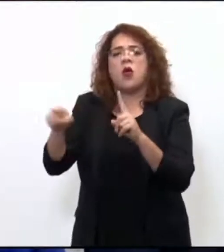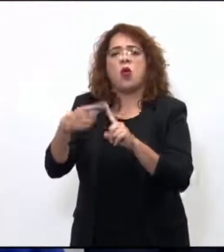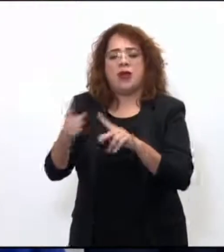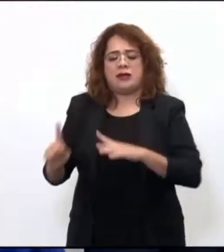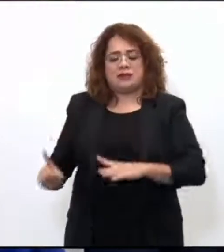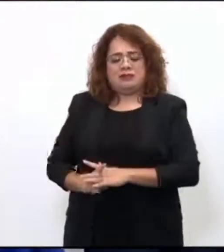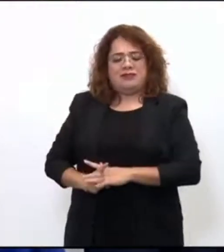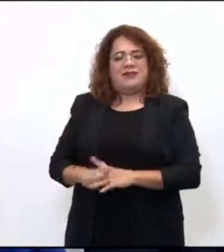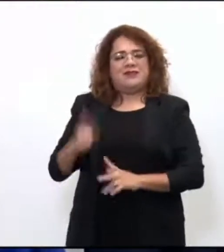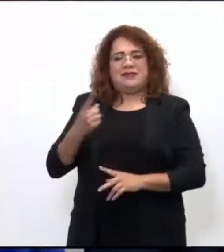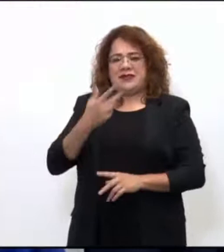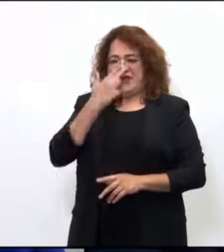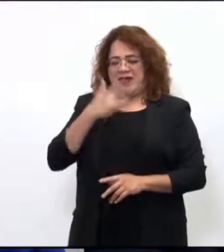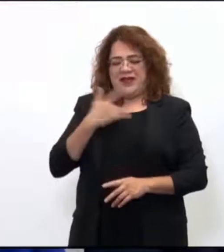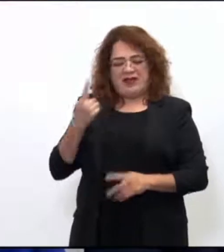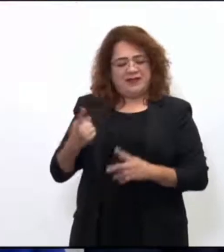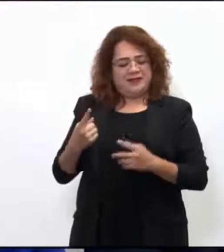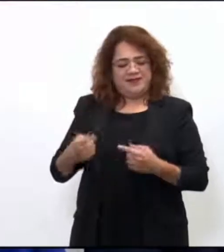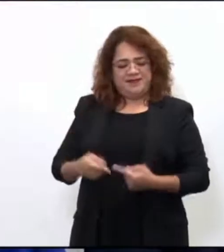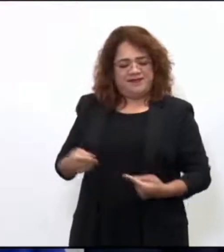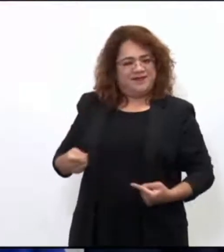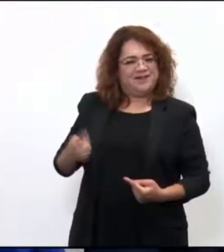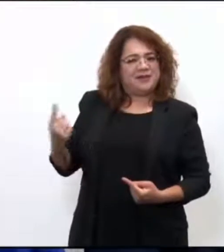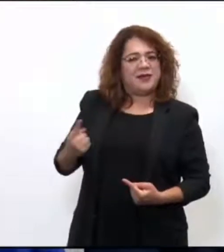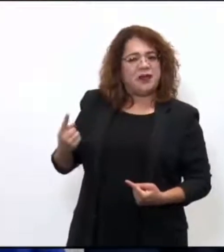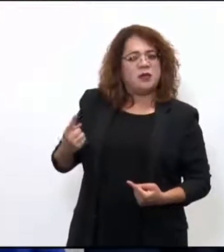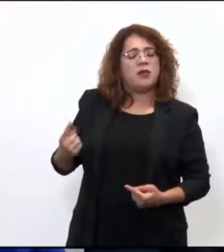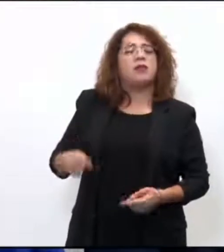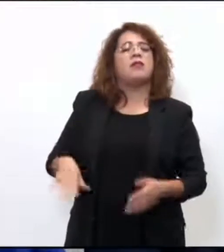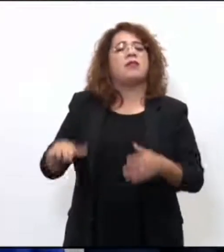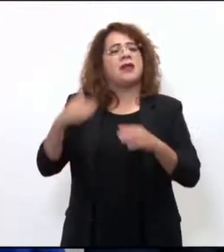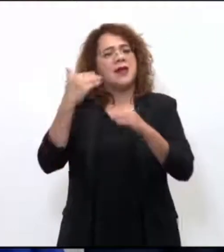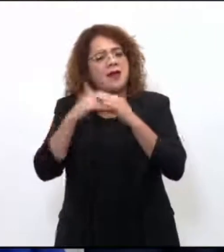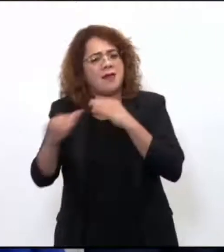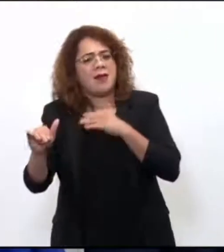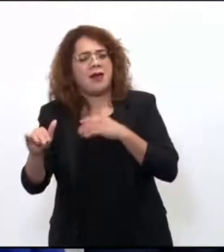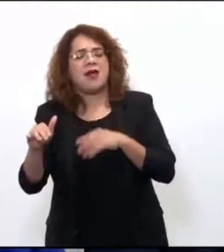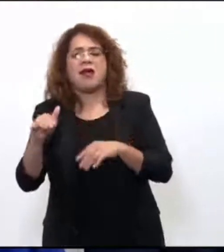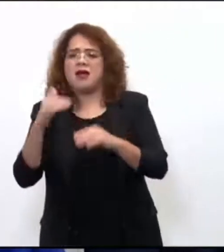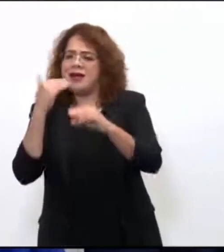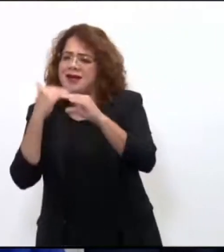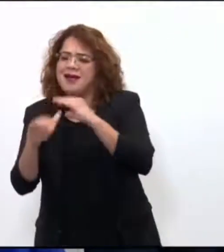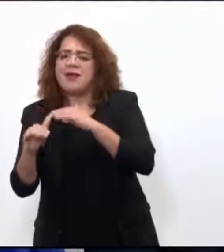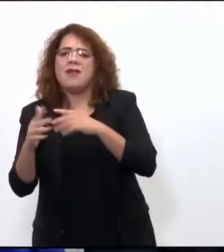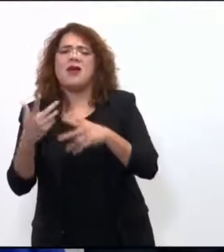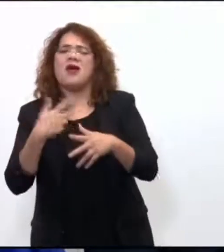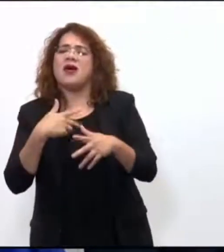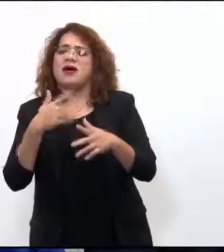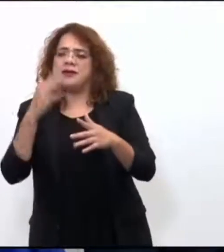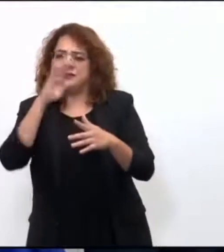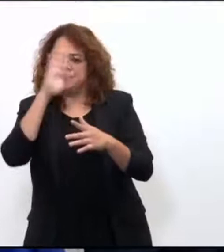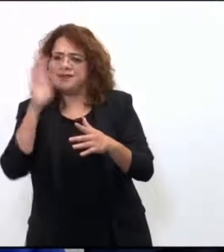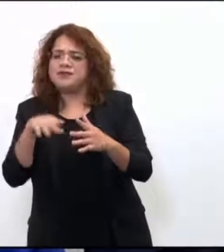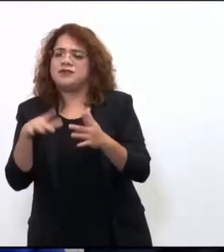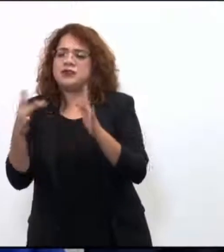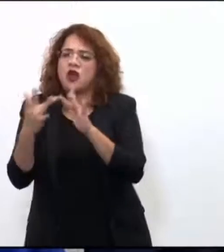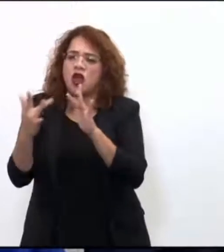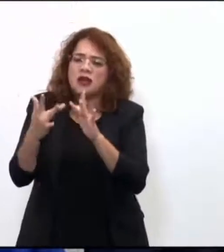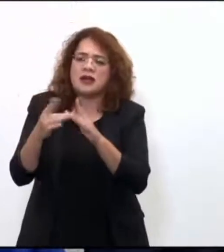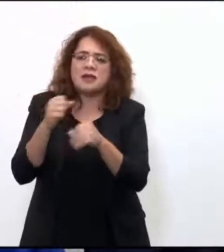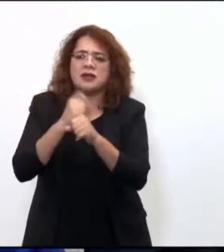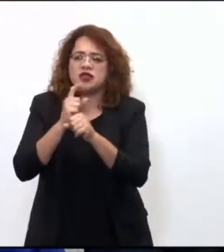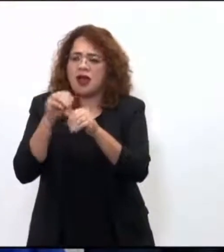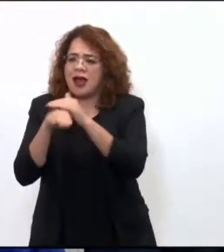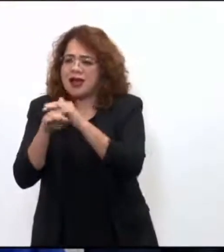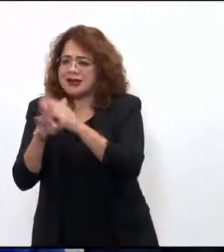it and making sure that we have that all done by being out in the community. And then we're looking at it from a hesitancy issue with making sure that we're providing